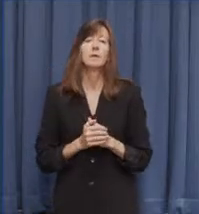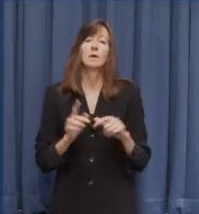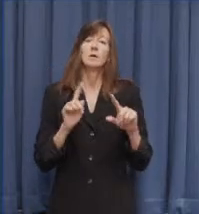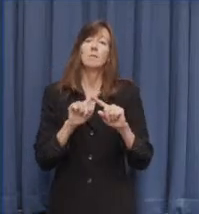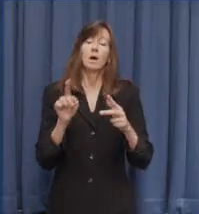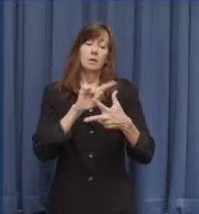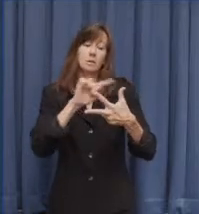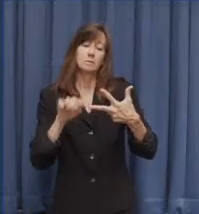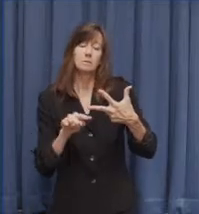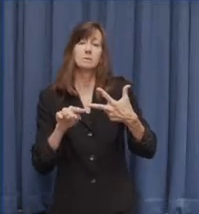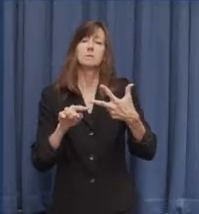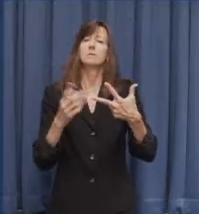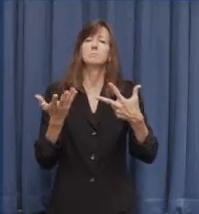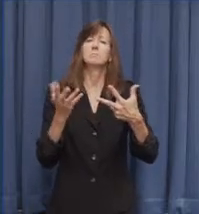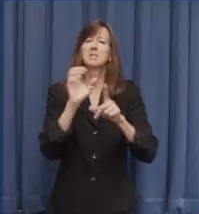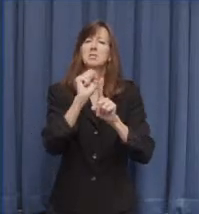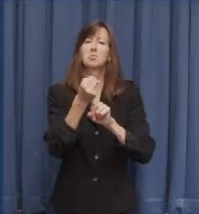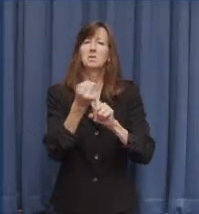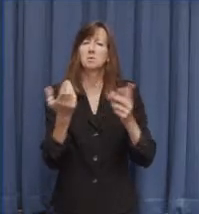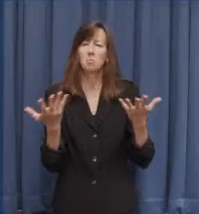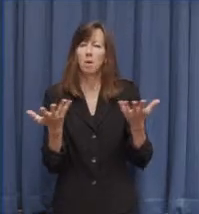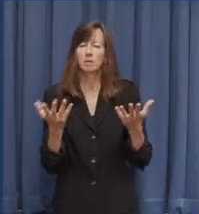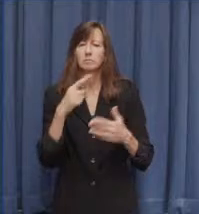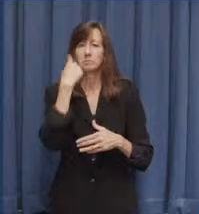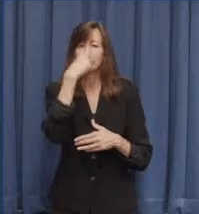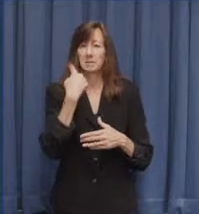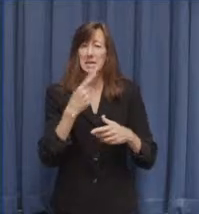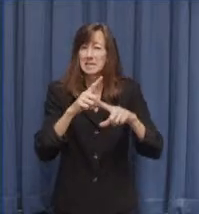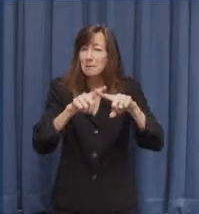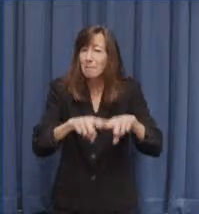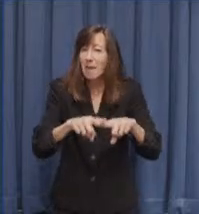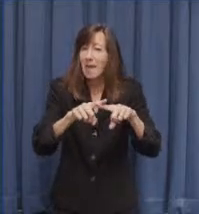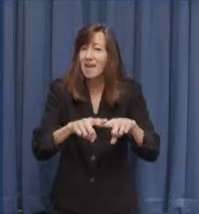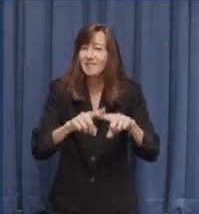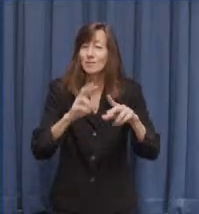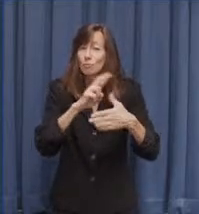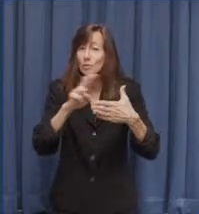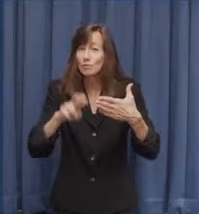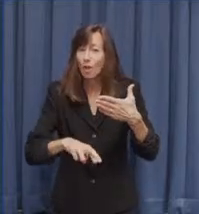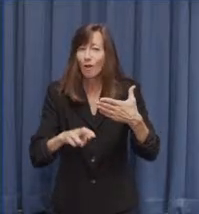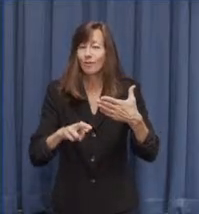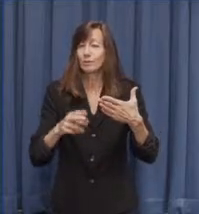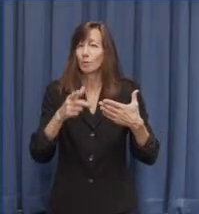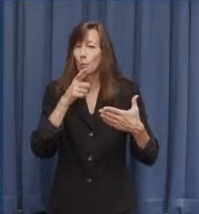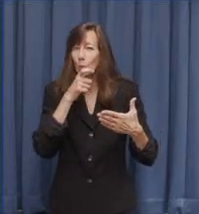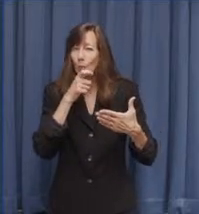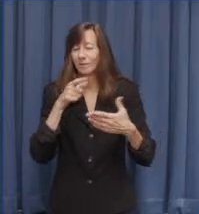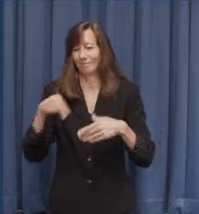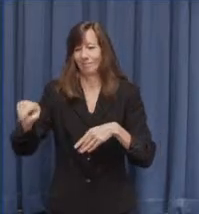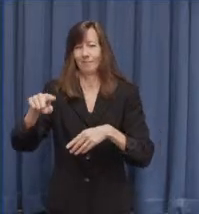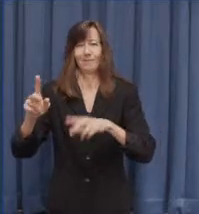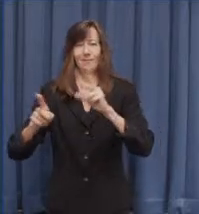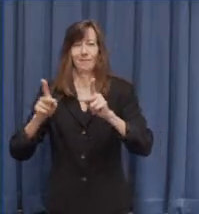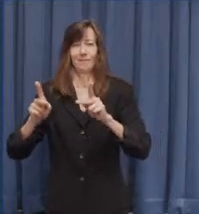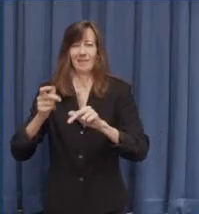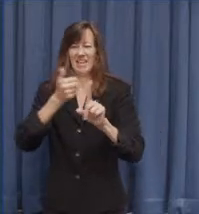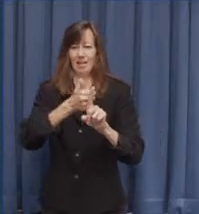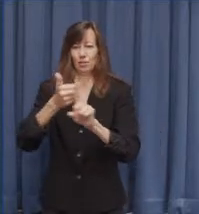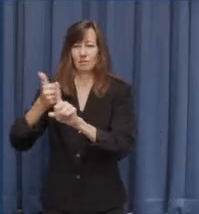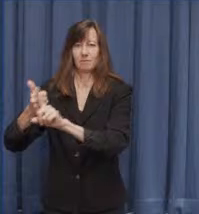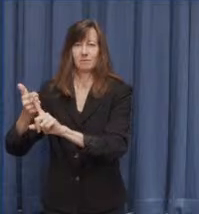play out is largely dependent on each of us and how responsible we are and how mindful we are of the continued